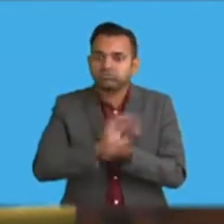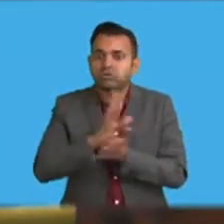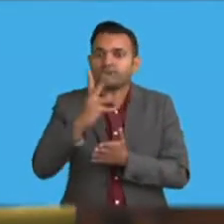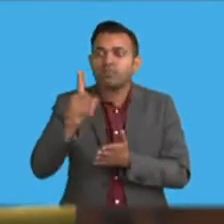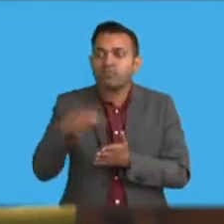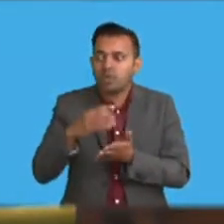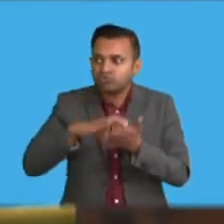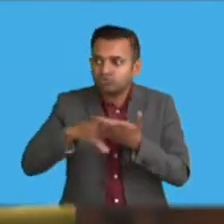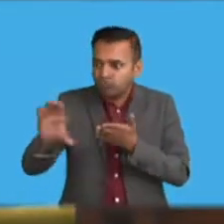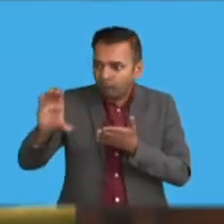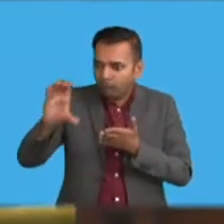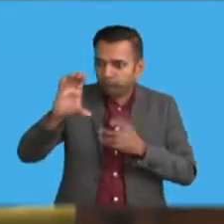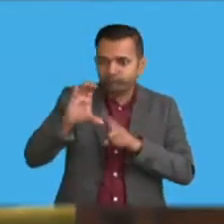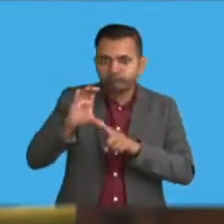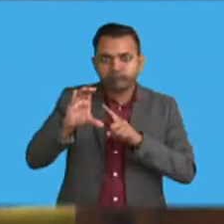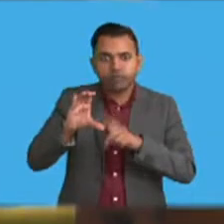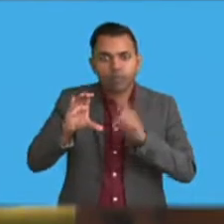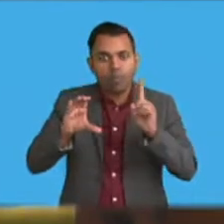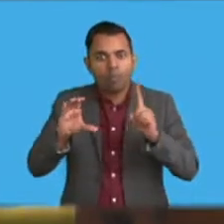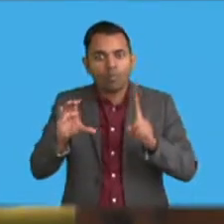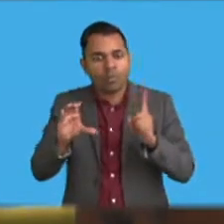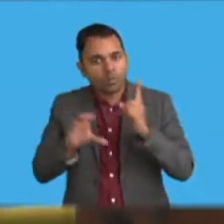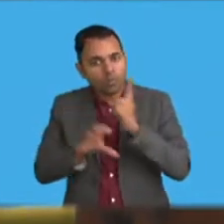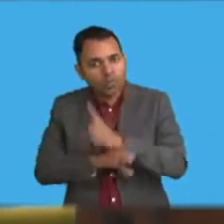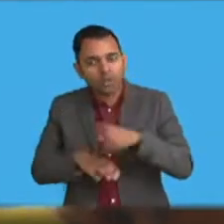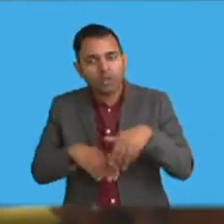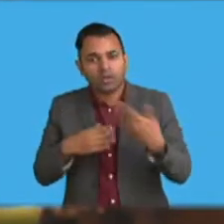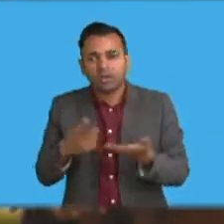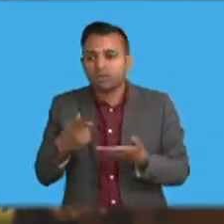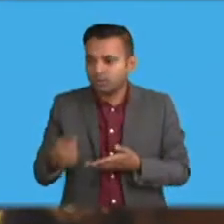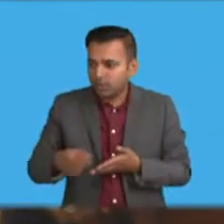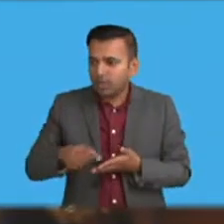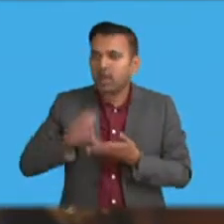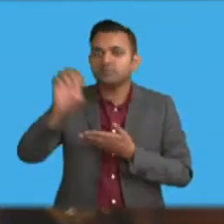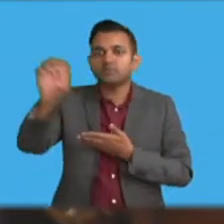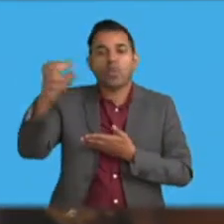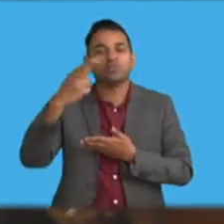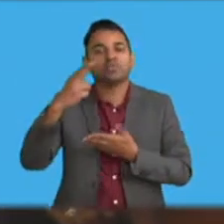And she also now exports to Samoa, Madam Speaker.